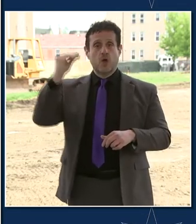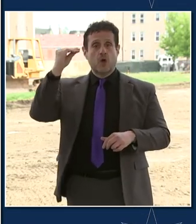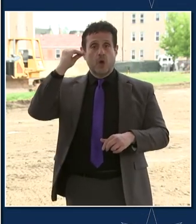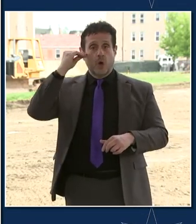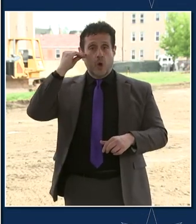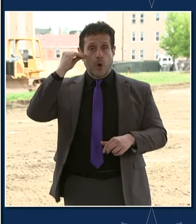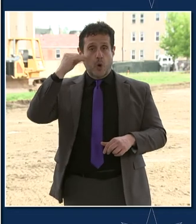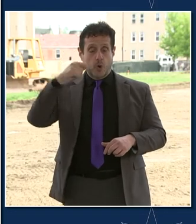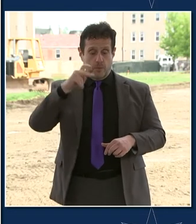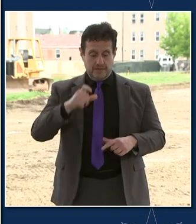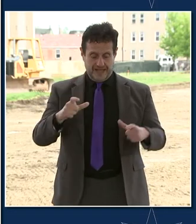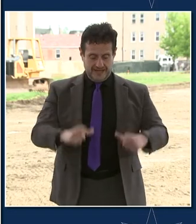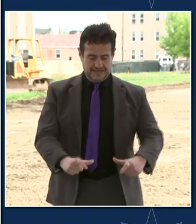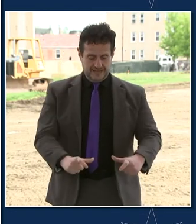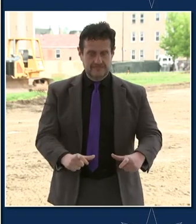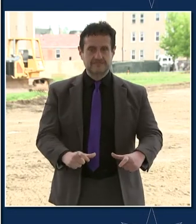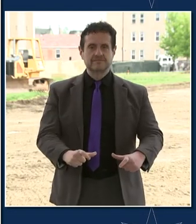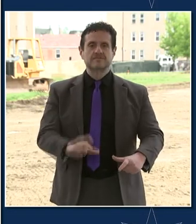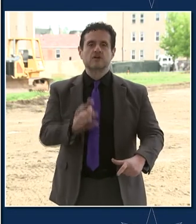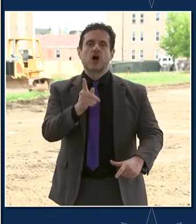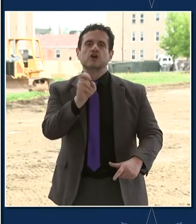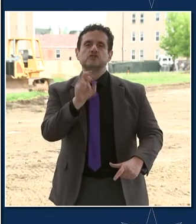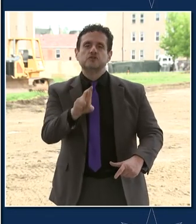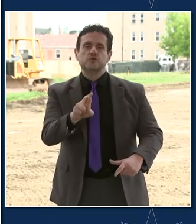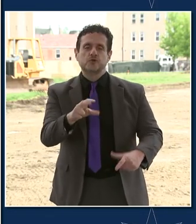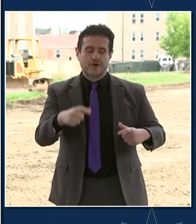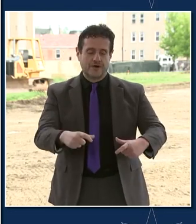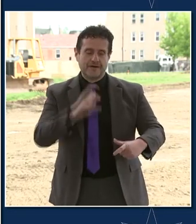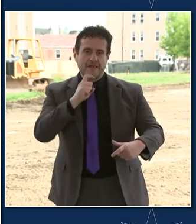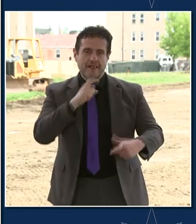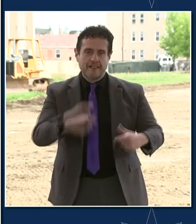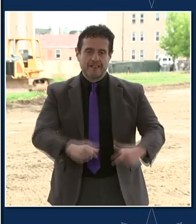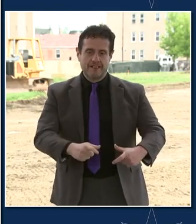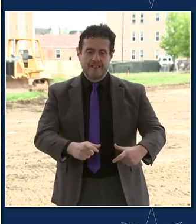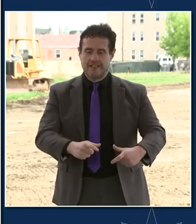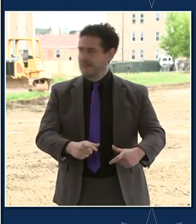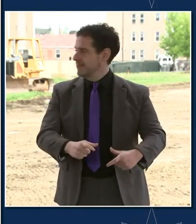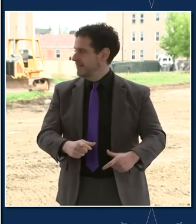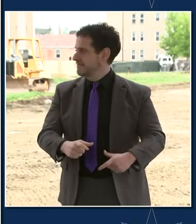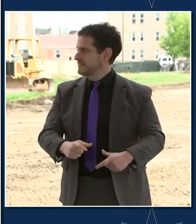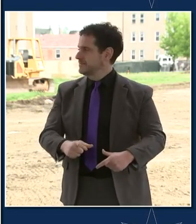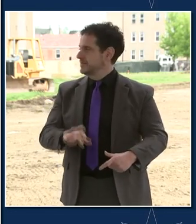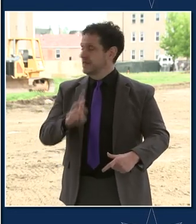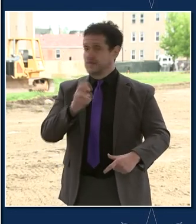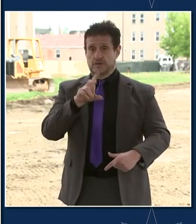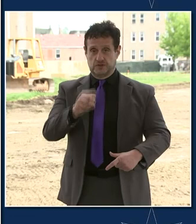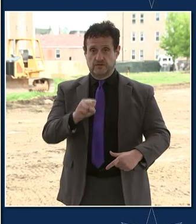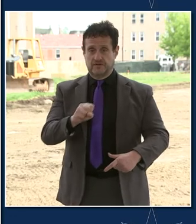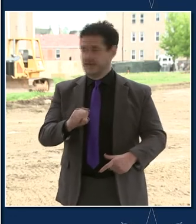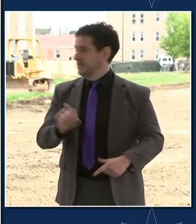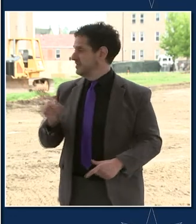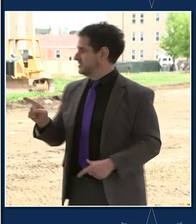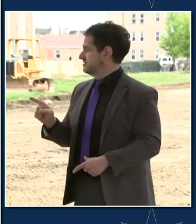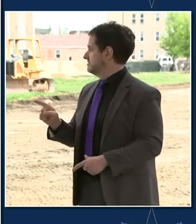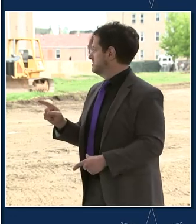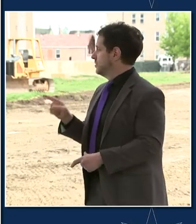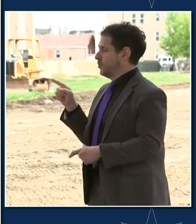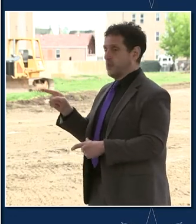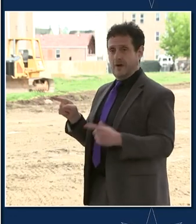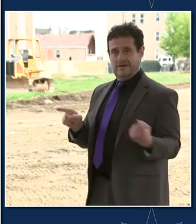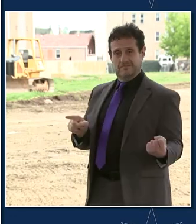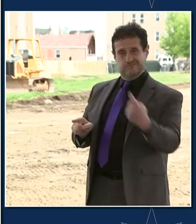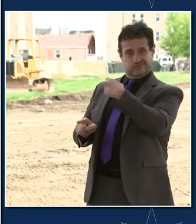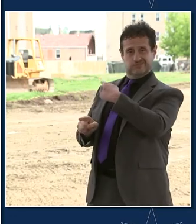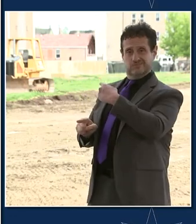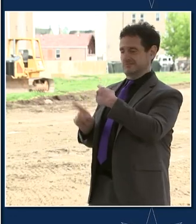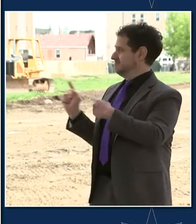cap. We ran two fields, one right here playing that way, one in the other corner playing this way.